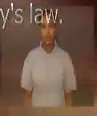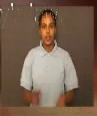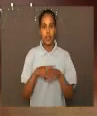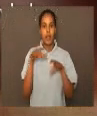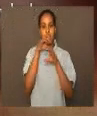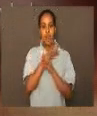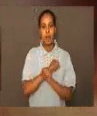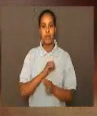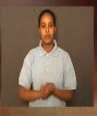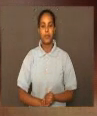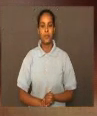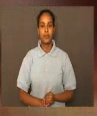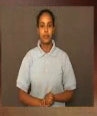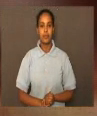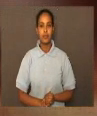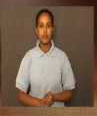Time's up.